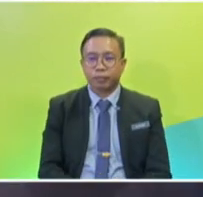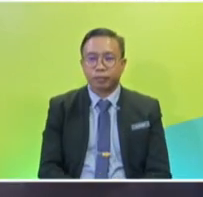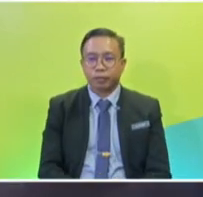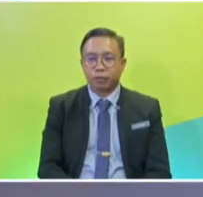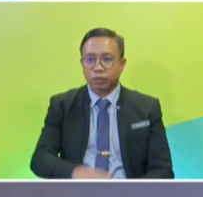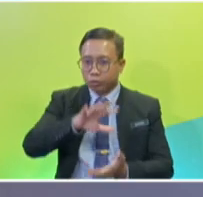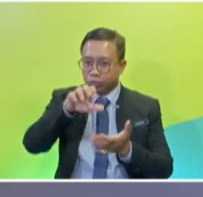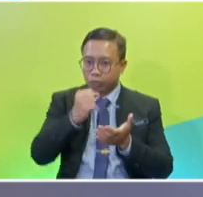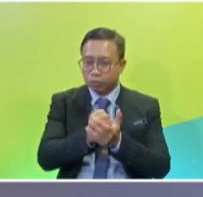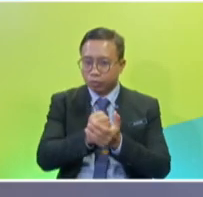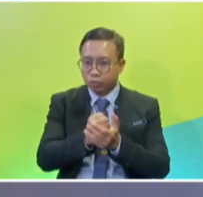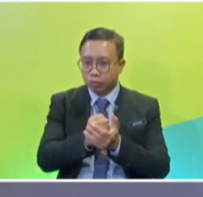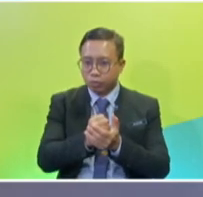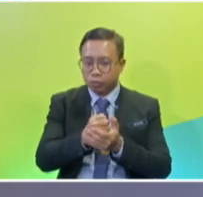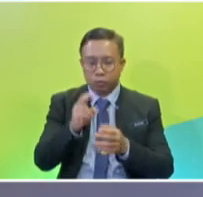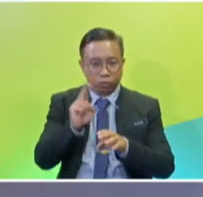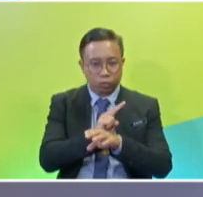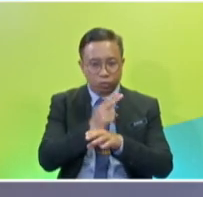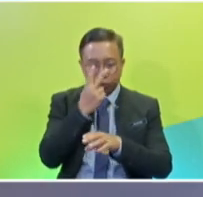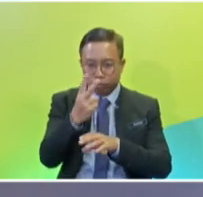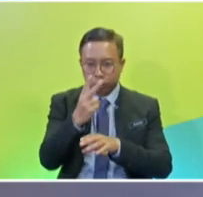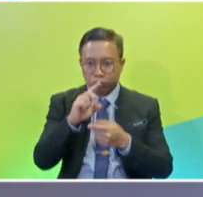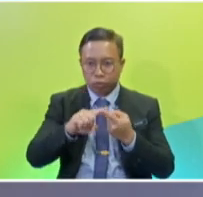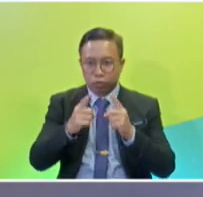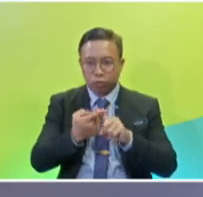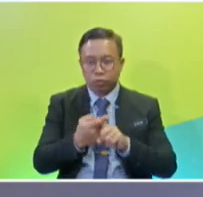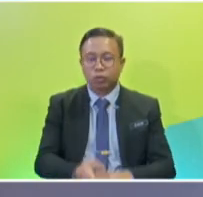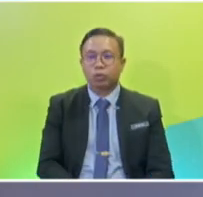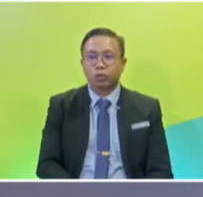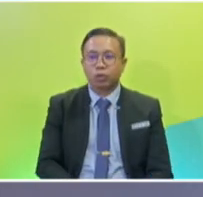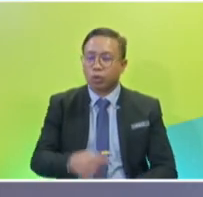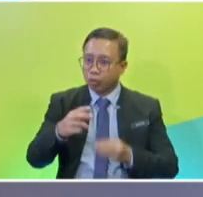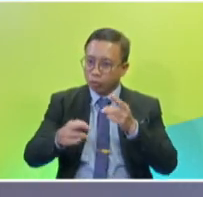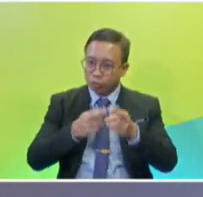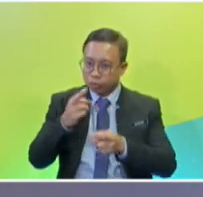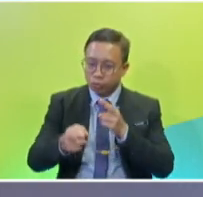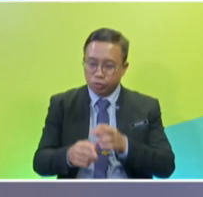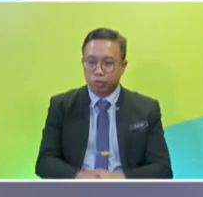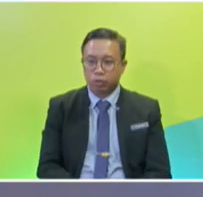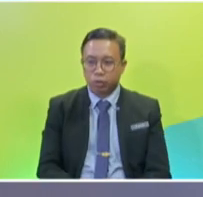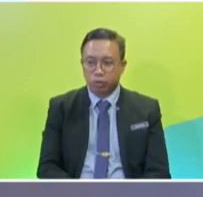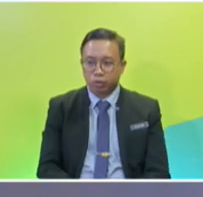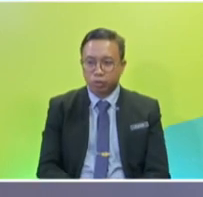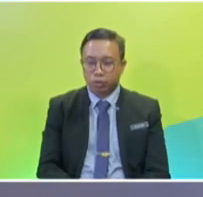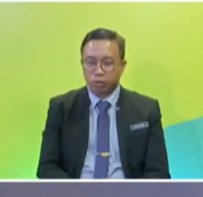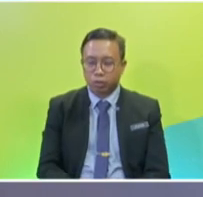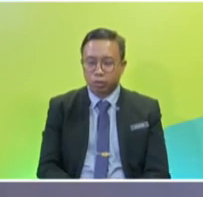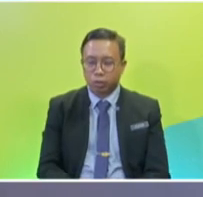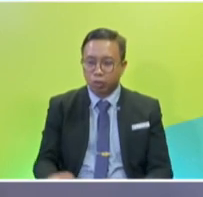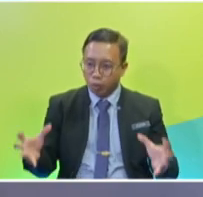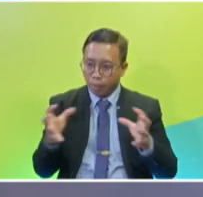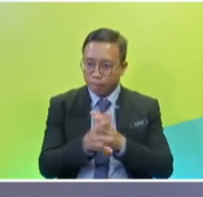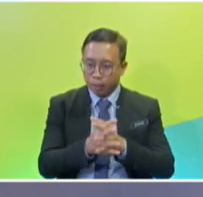girls and boys, having said that, when you saw your friends wrote all the five sentences, when you combine